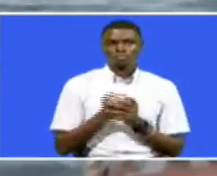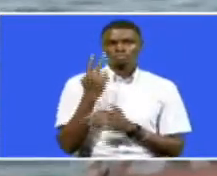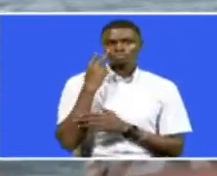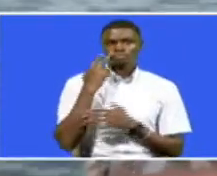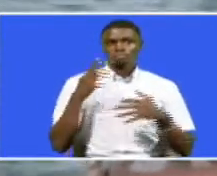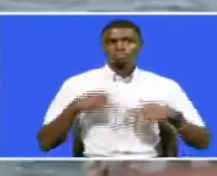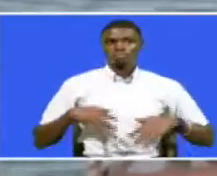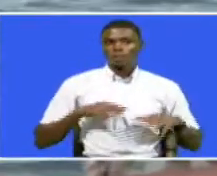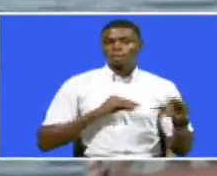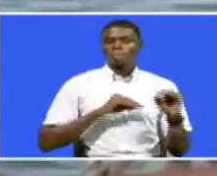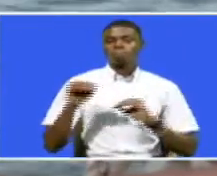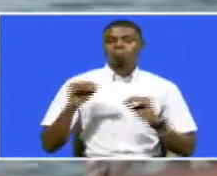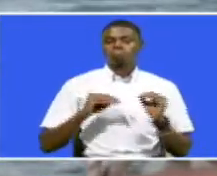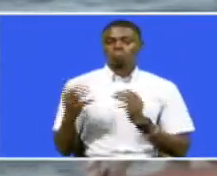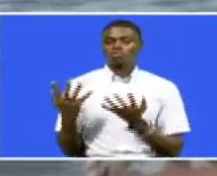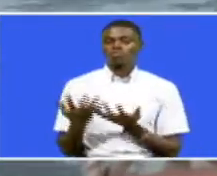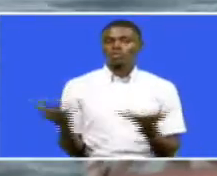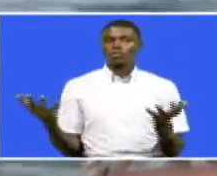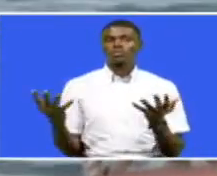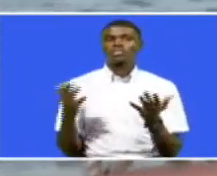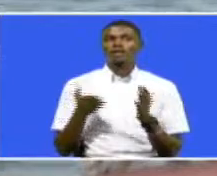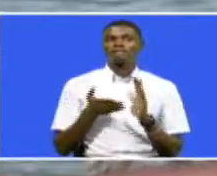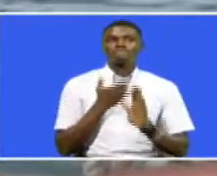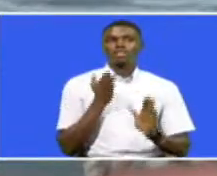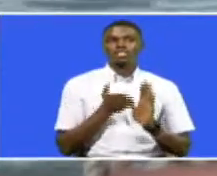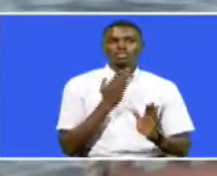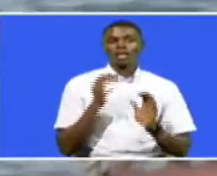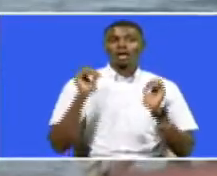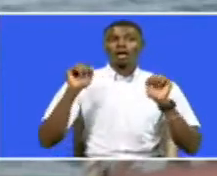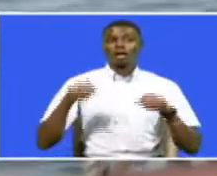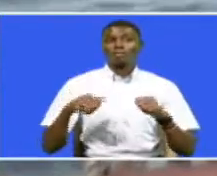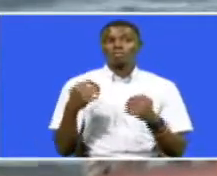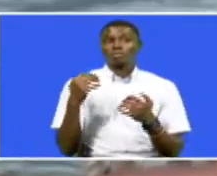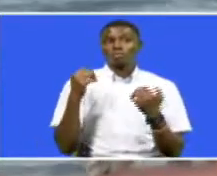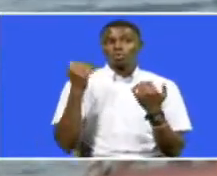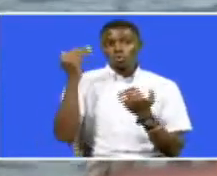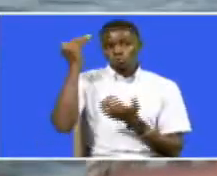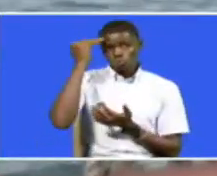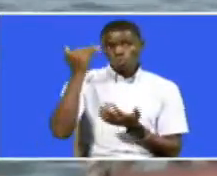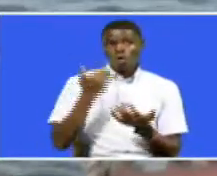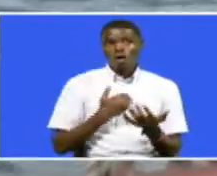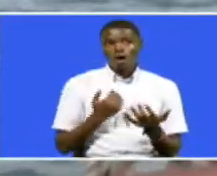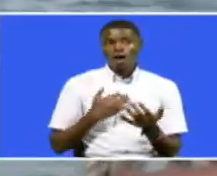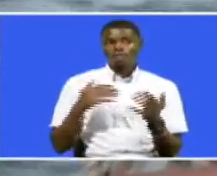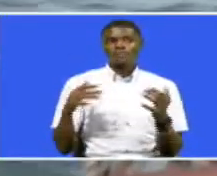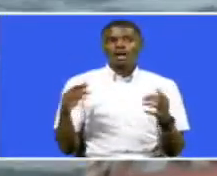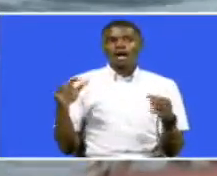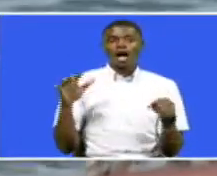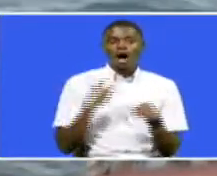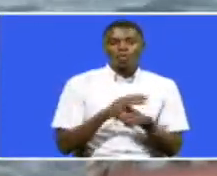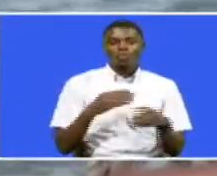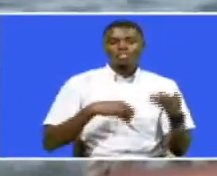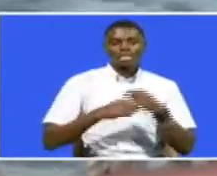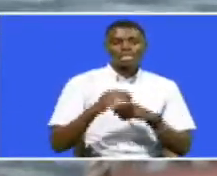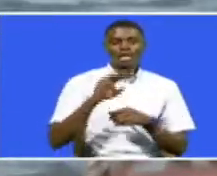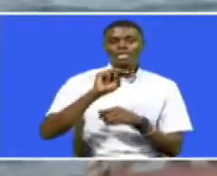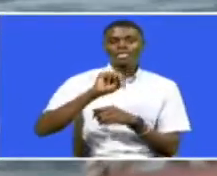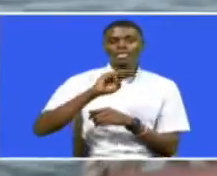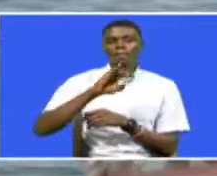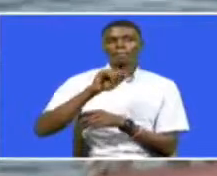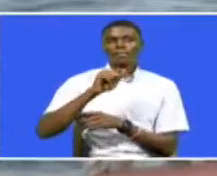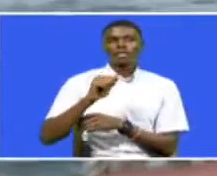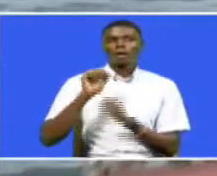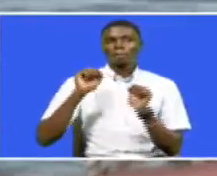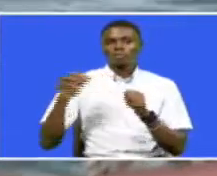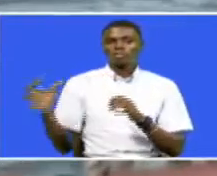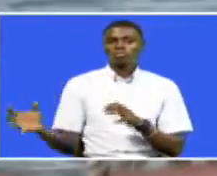seen people moving goods faster because you're able to know, I have a wholesaler in Mbita. I can tell him to put